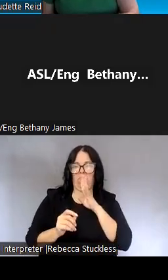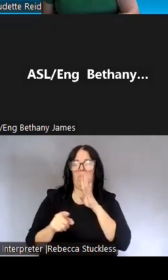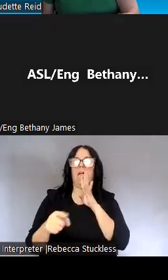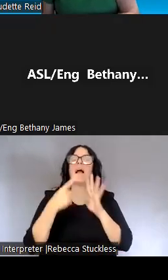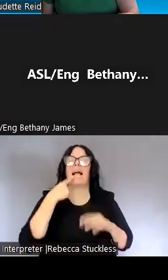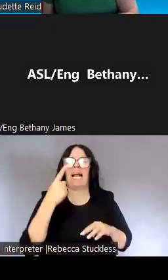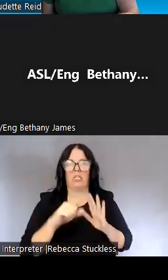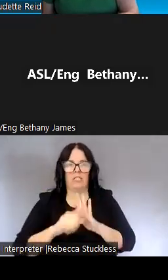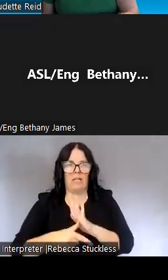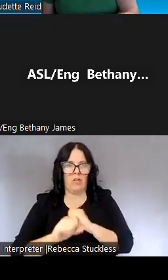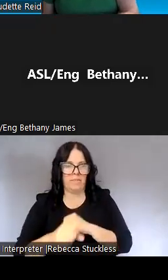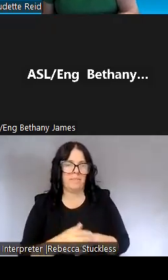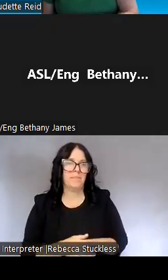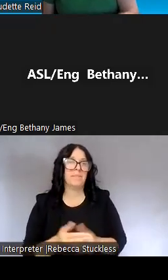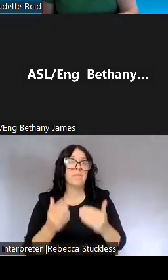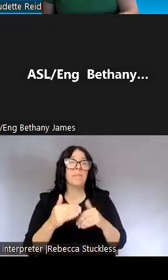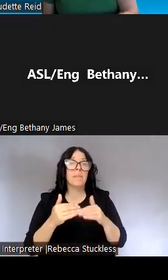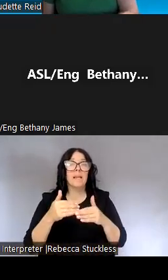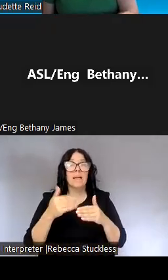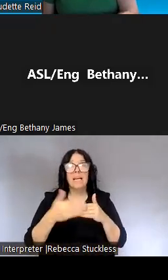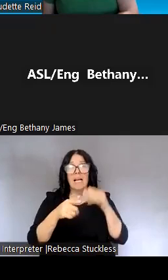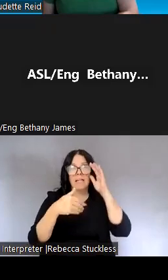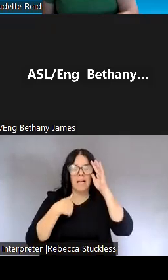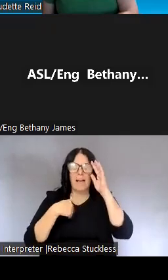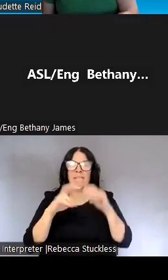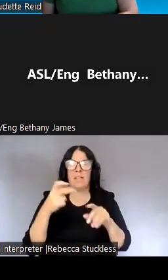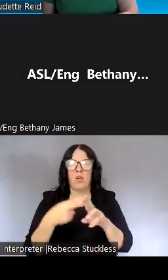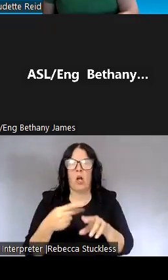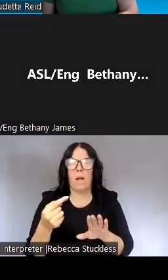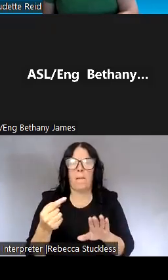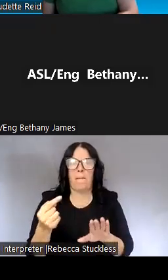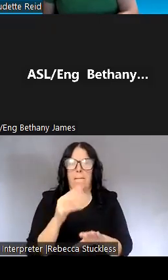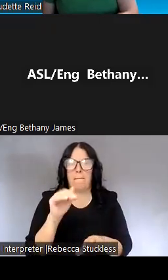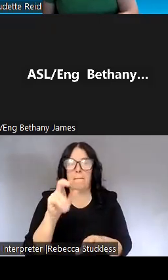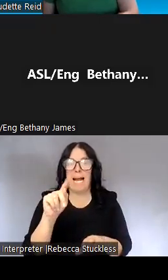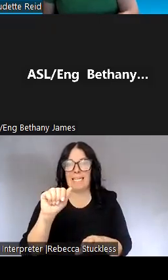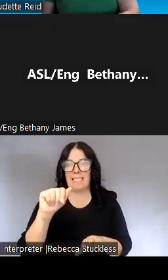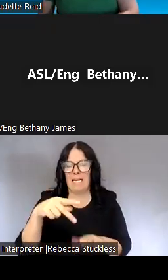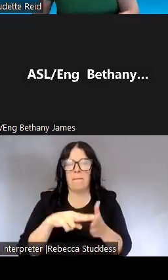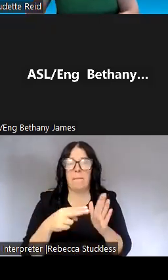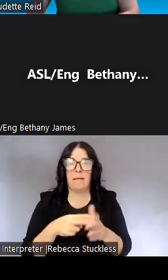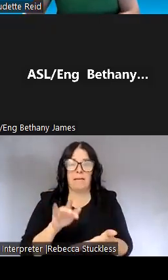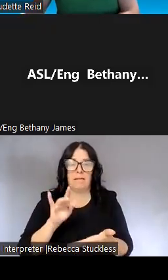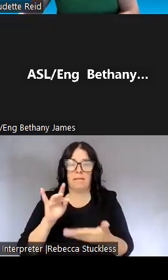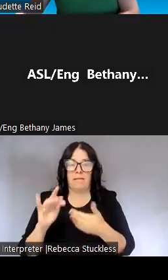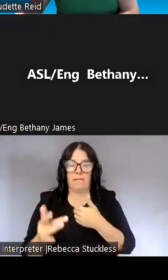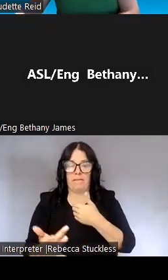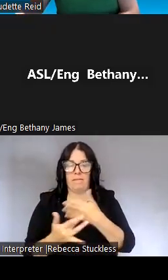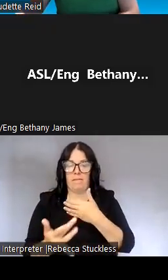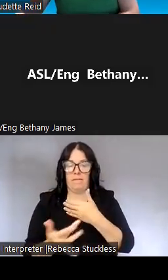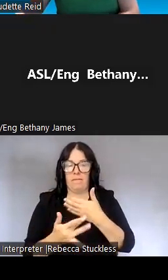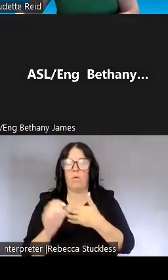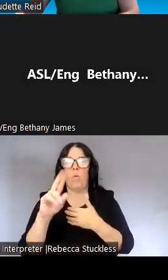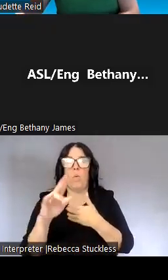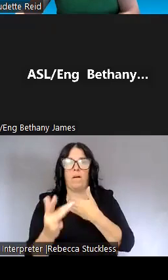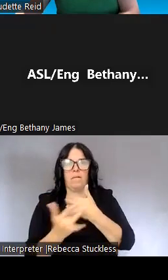The next is back tap. And back tap lets you double tap or triple tap the back of your iPhone